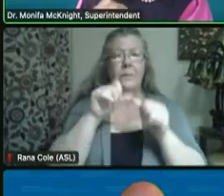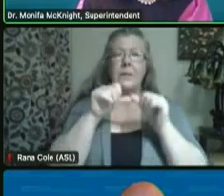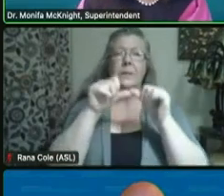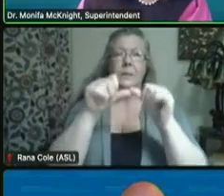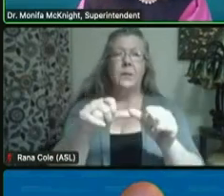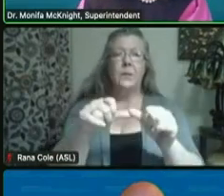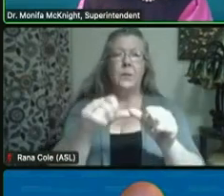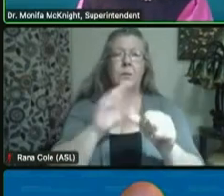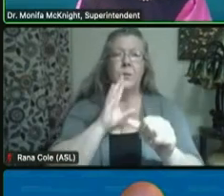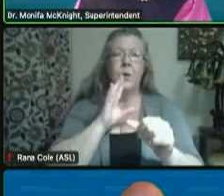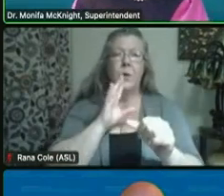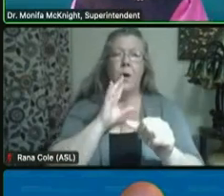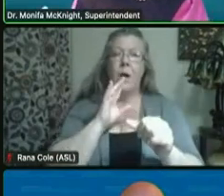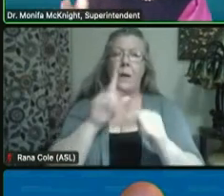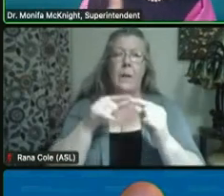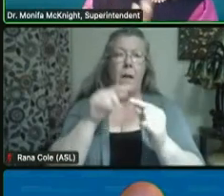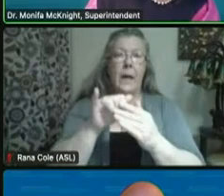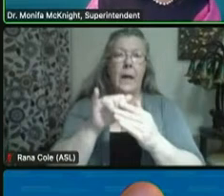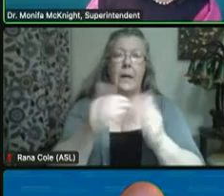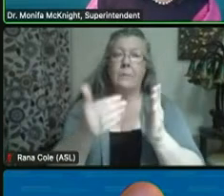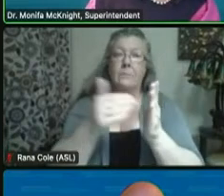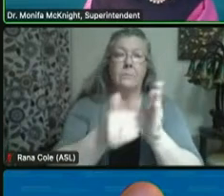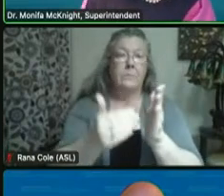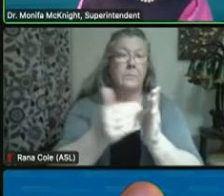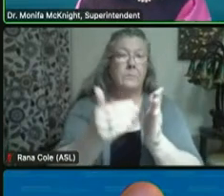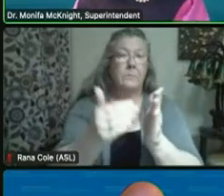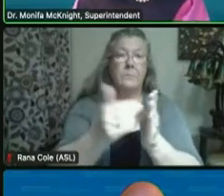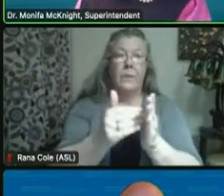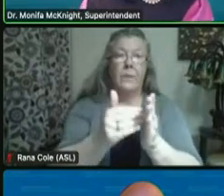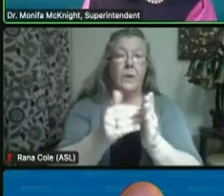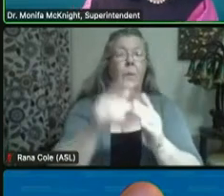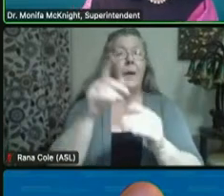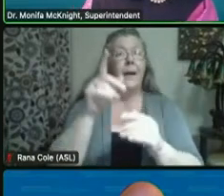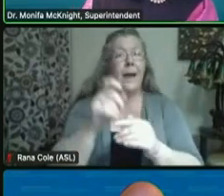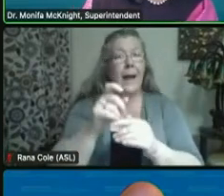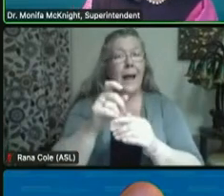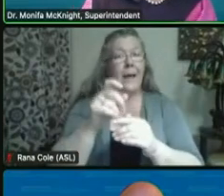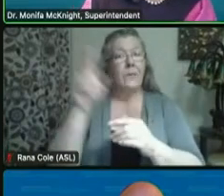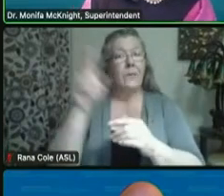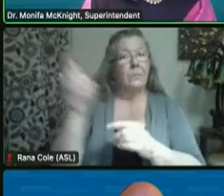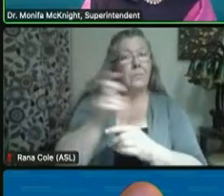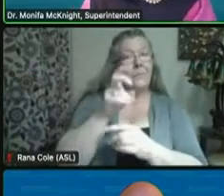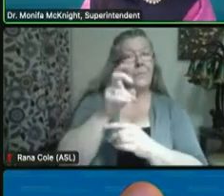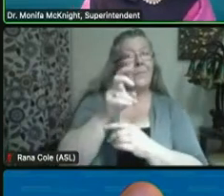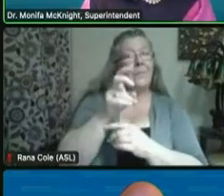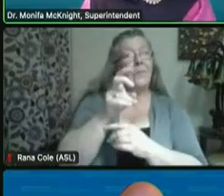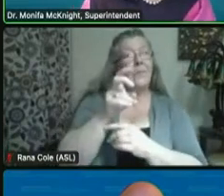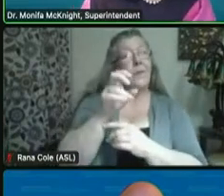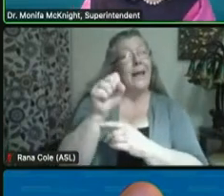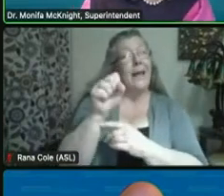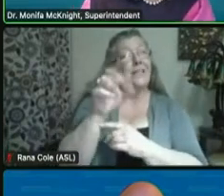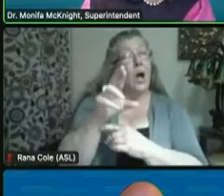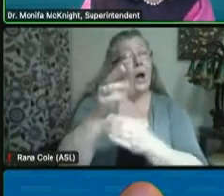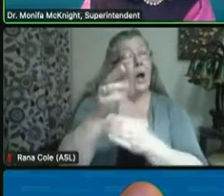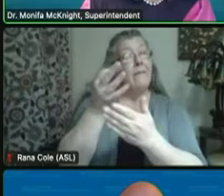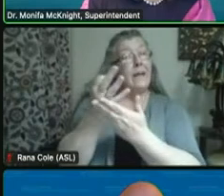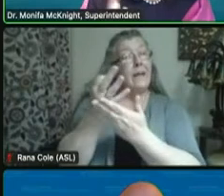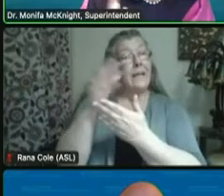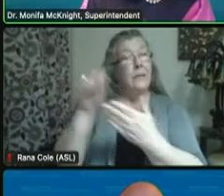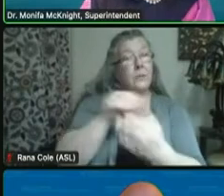to say that repeatedly because we've got to begin to move some of those things from ESSER funding into our operating budget to prepare for that